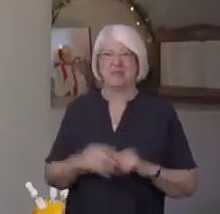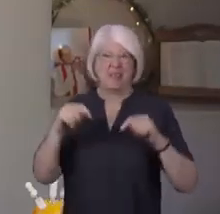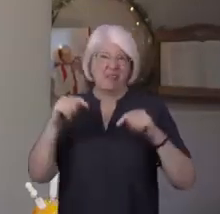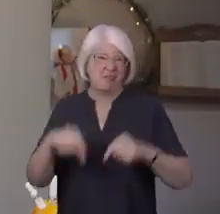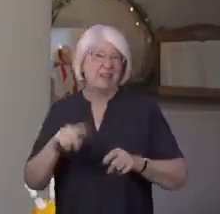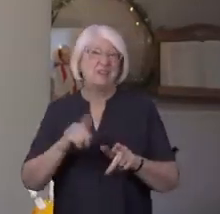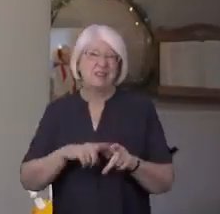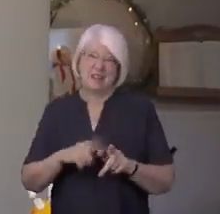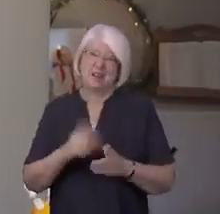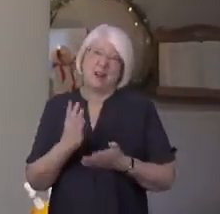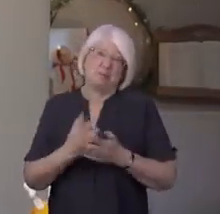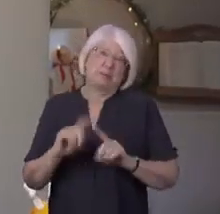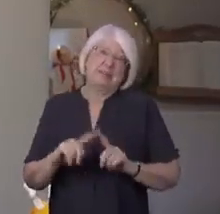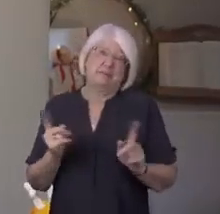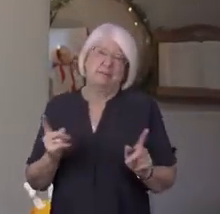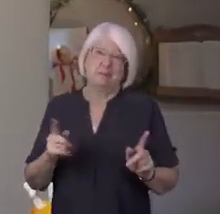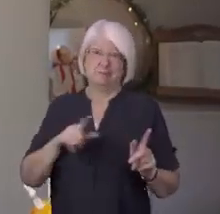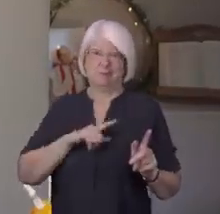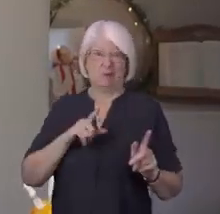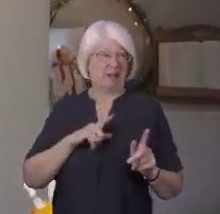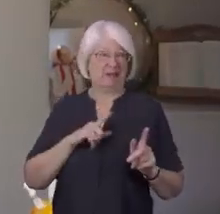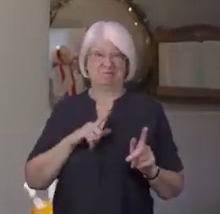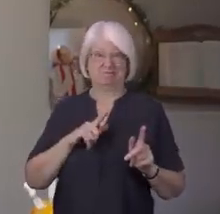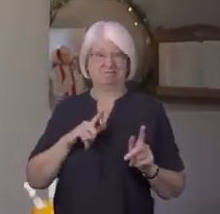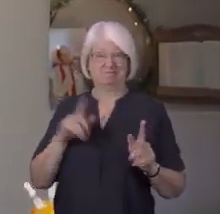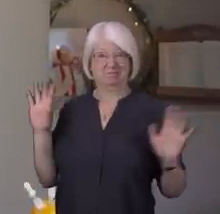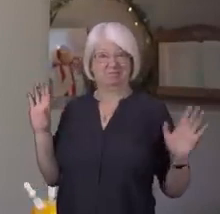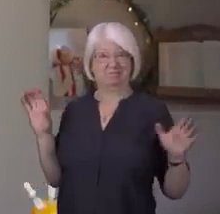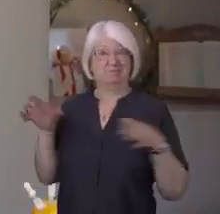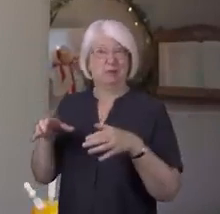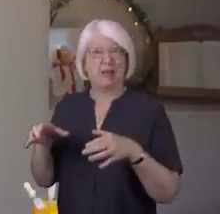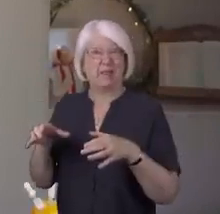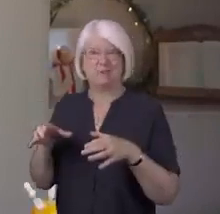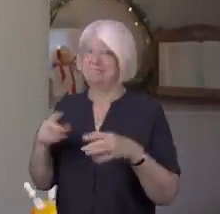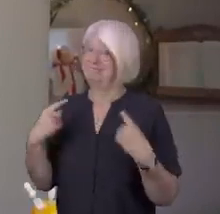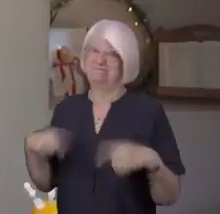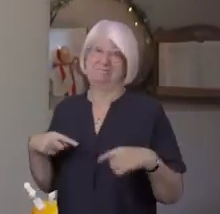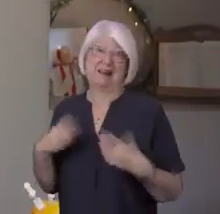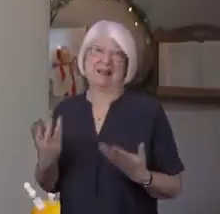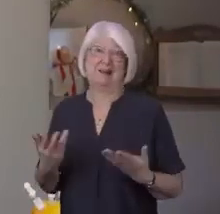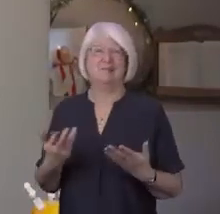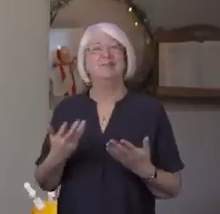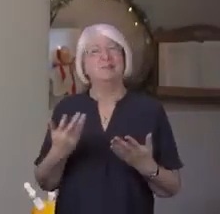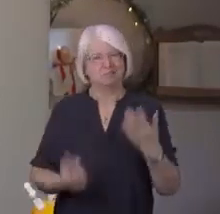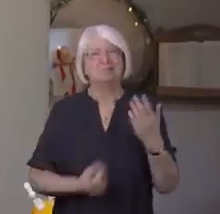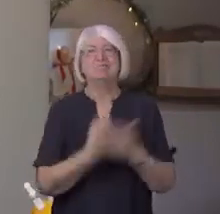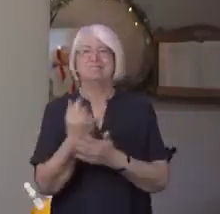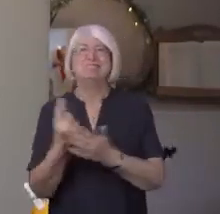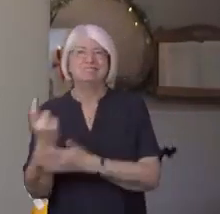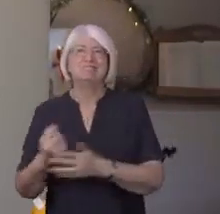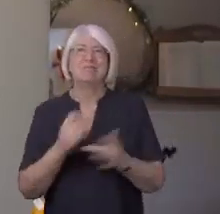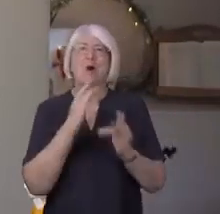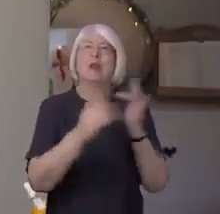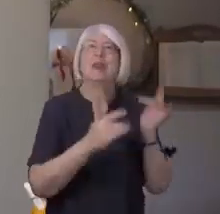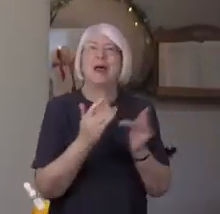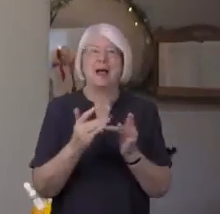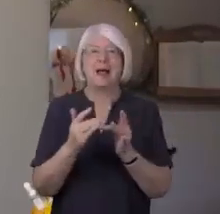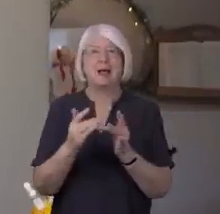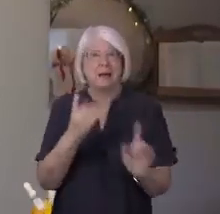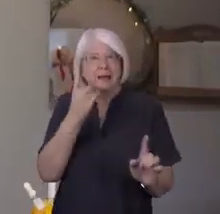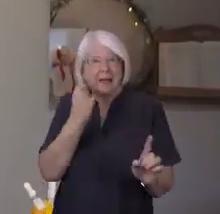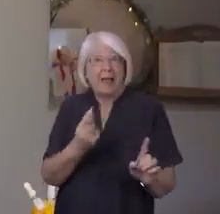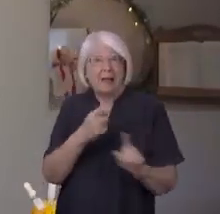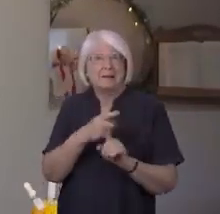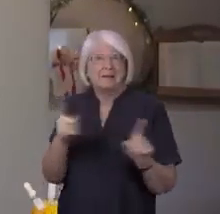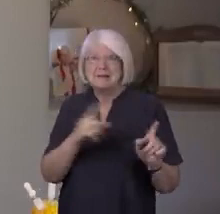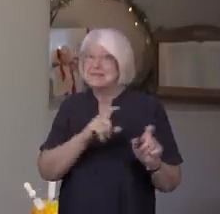very different, with many like this one happening online. And although we can't gather in person through the wonders of